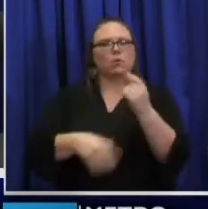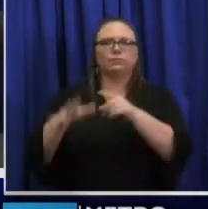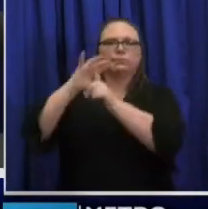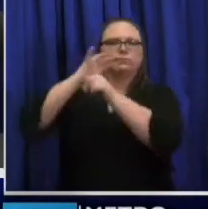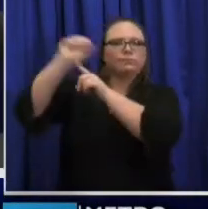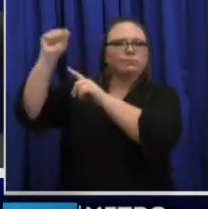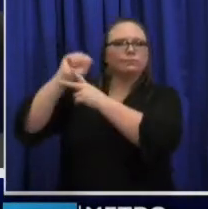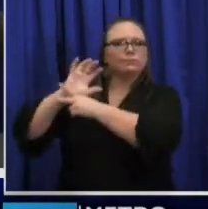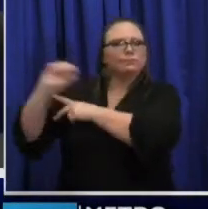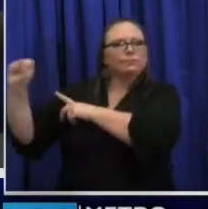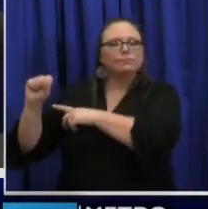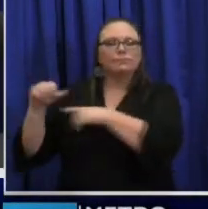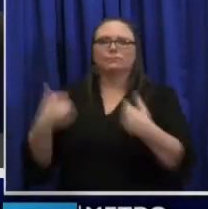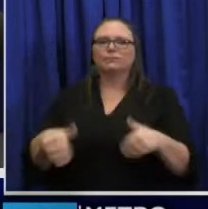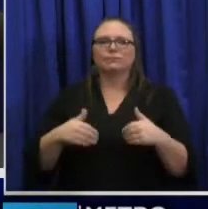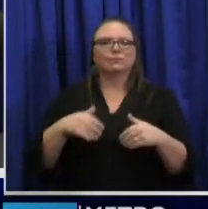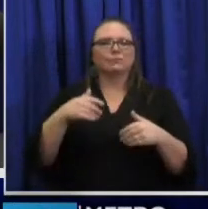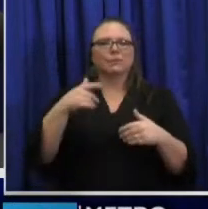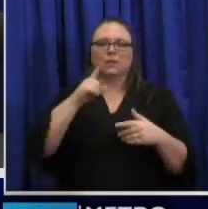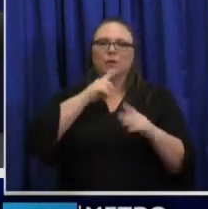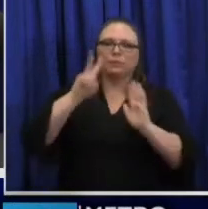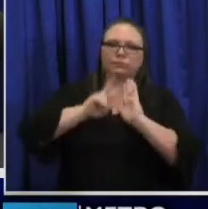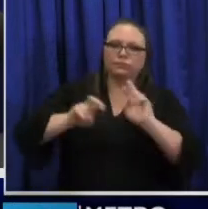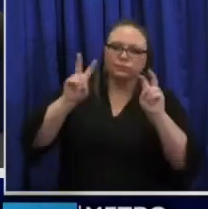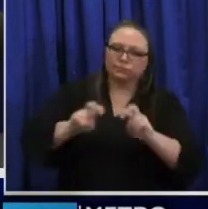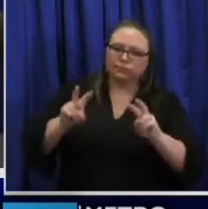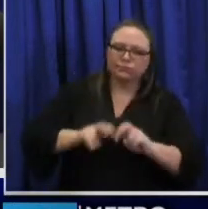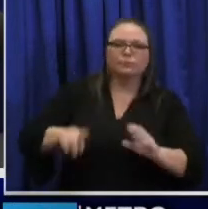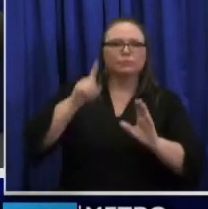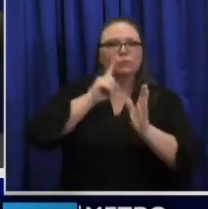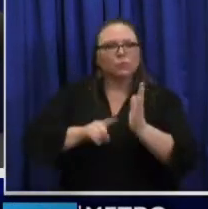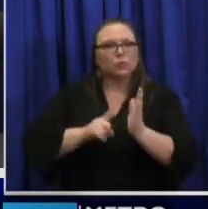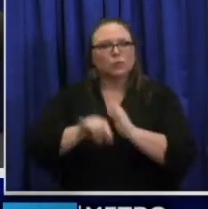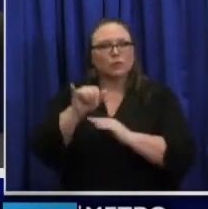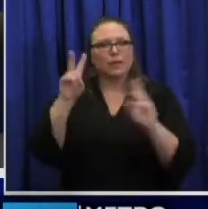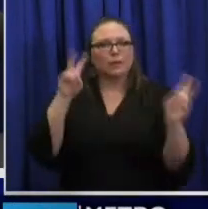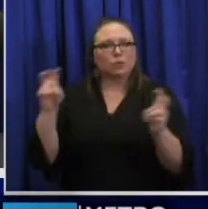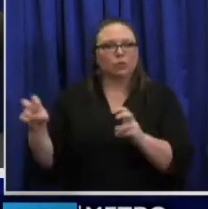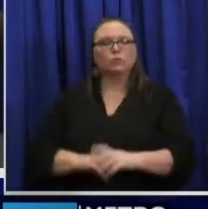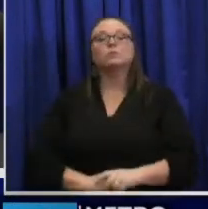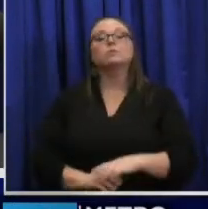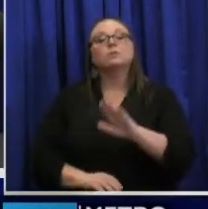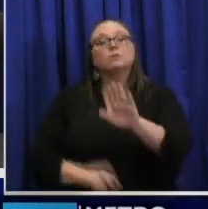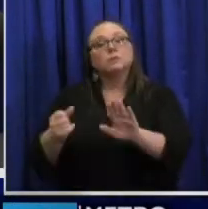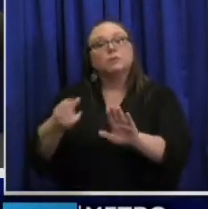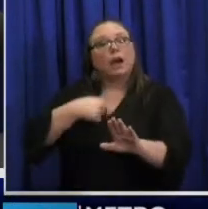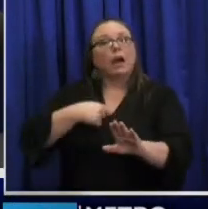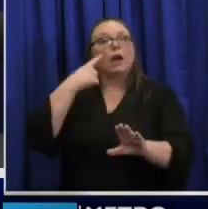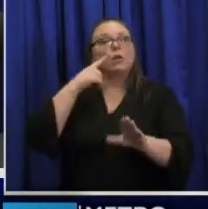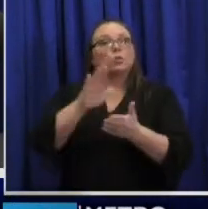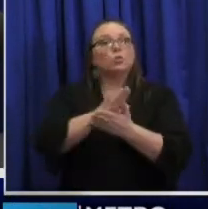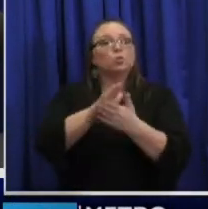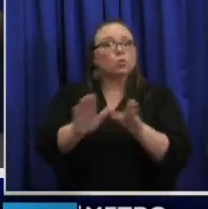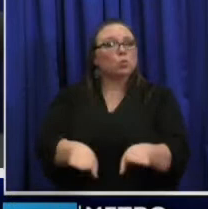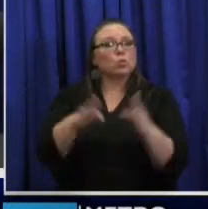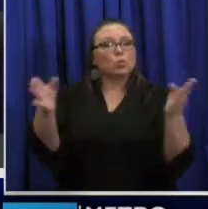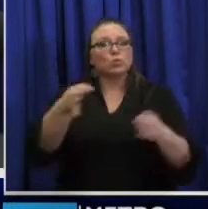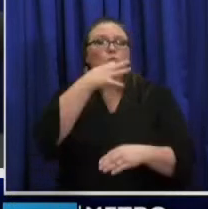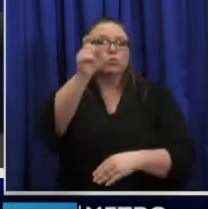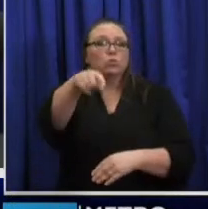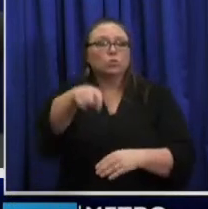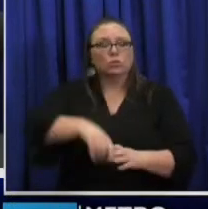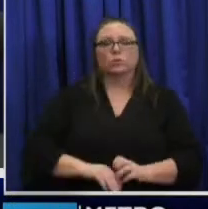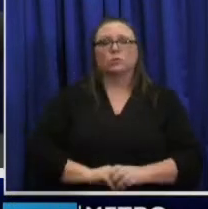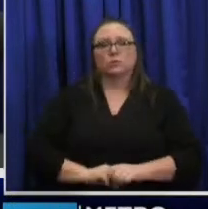Vanderbilt who've really looked into this issue. Listen, I do think schools should reopen